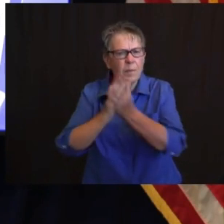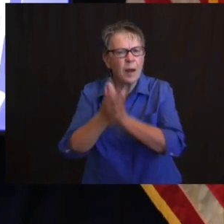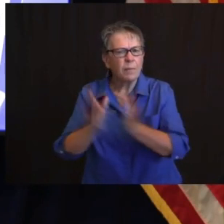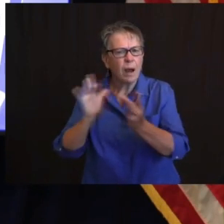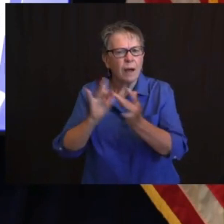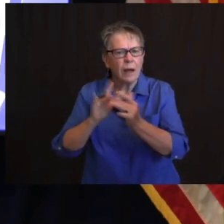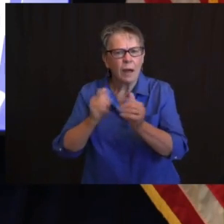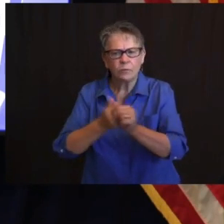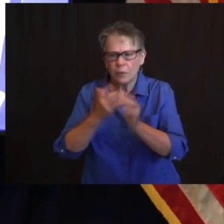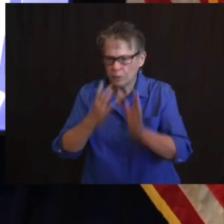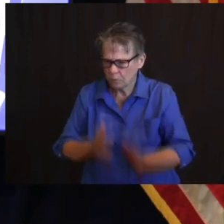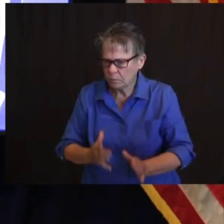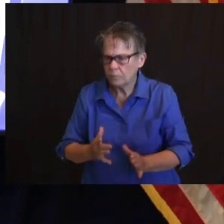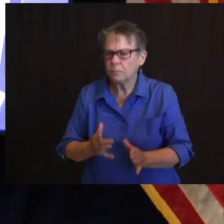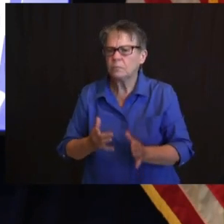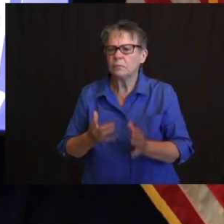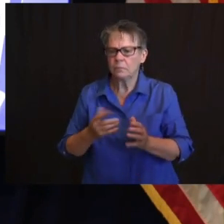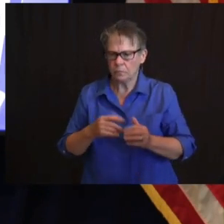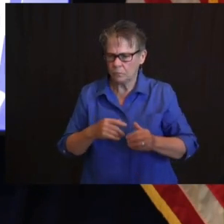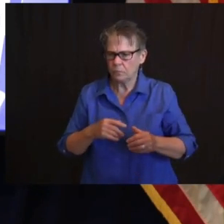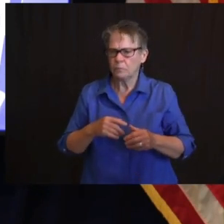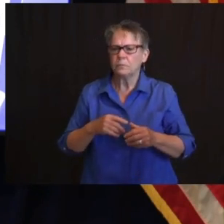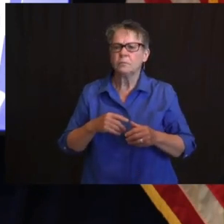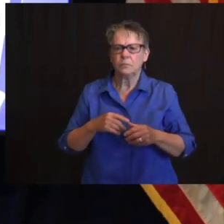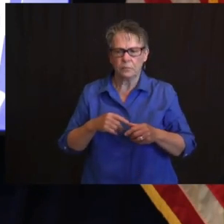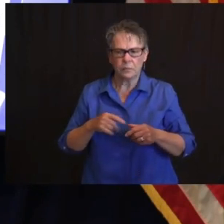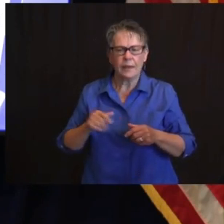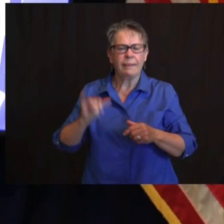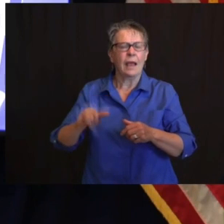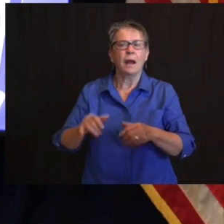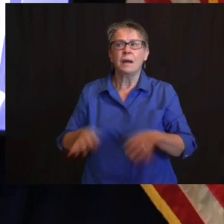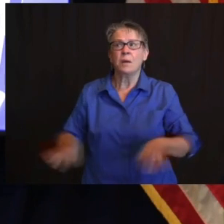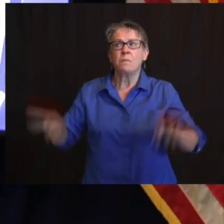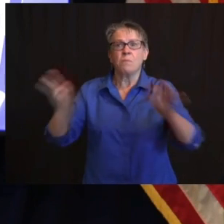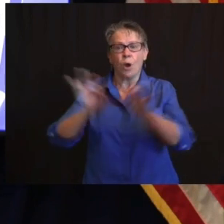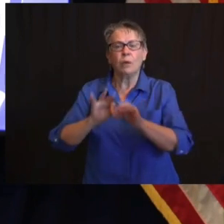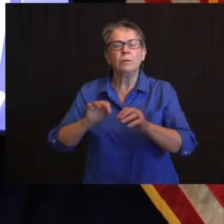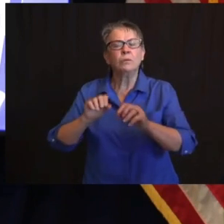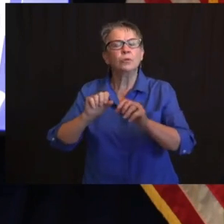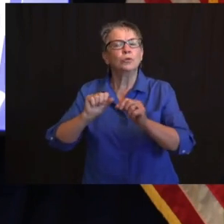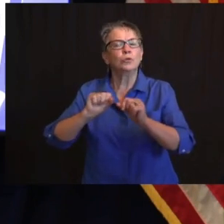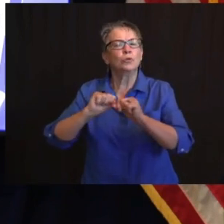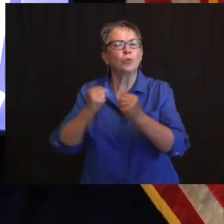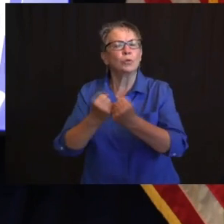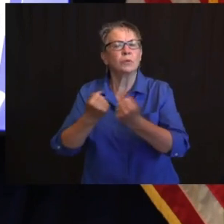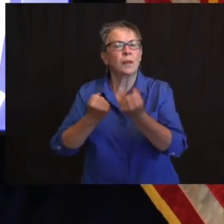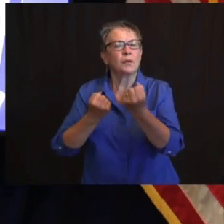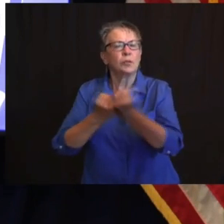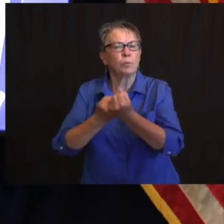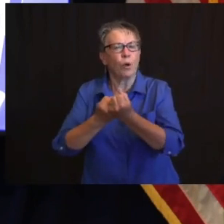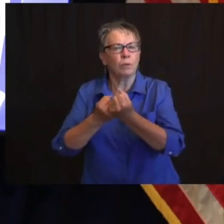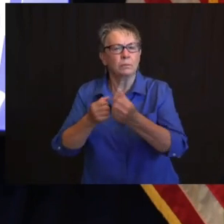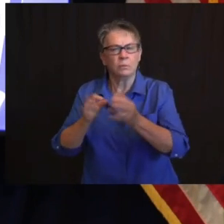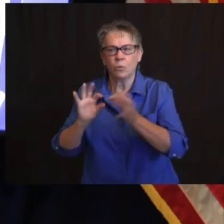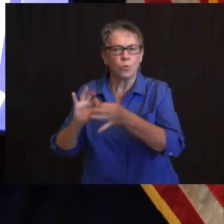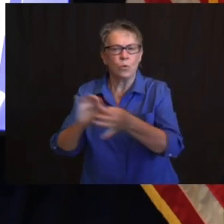coordinators to identify cases and contain the spread of the virus. And thank you, Deandra, for joining us to represent